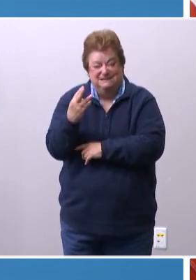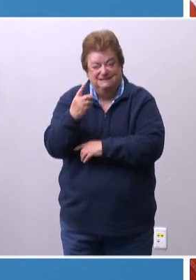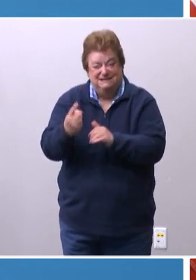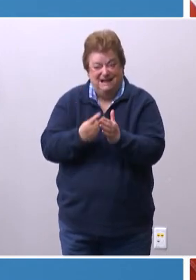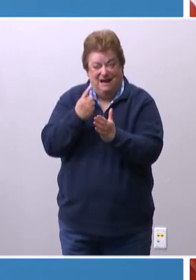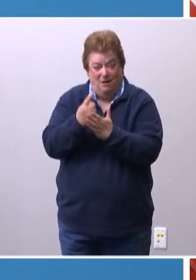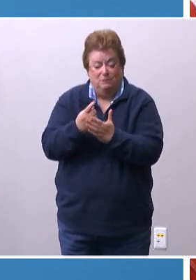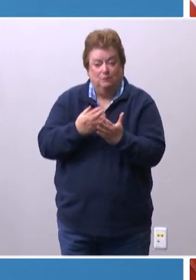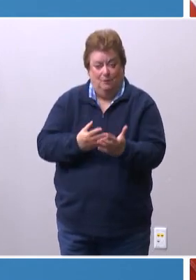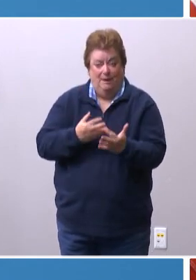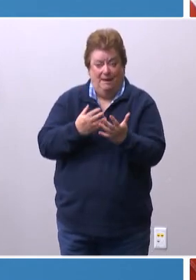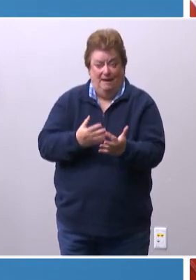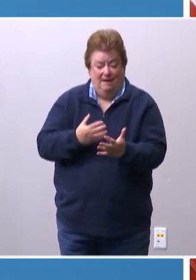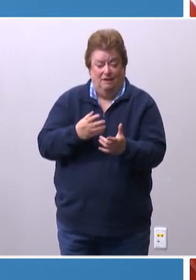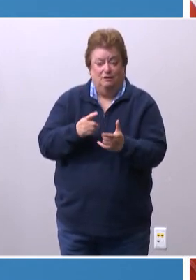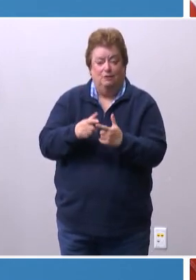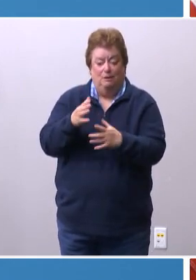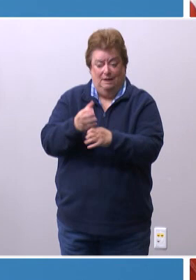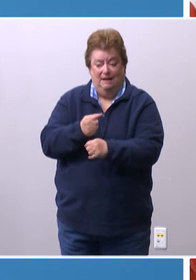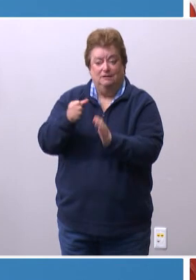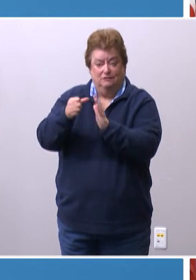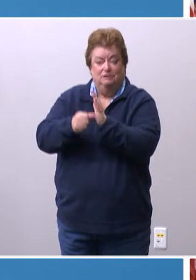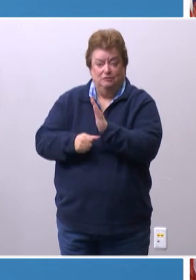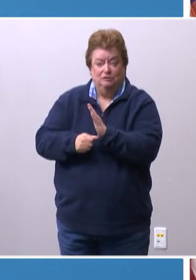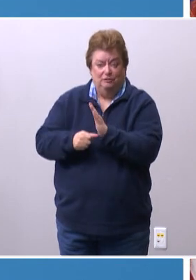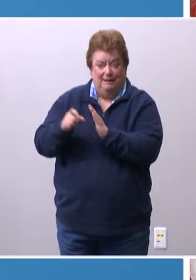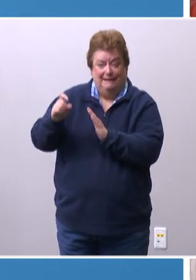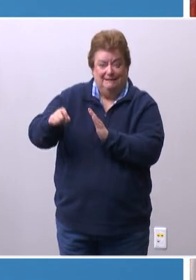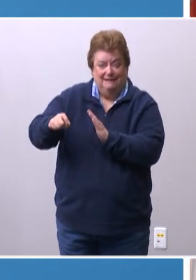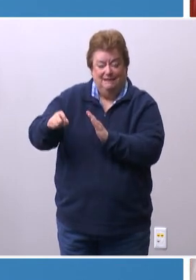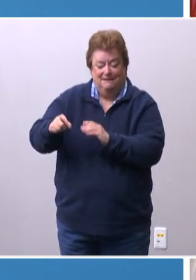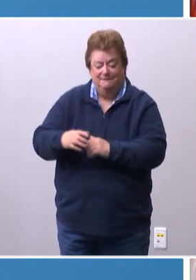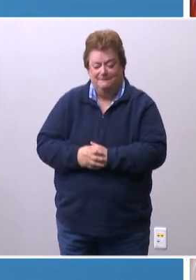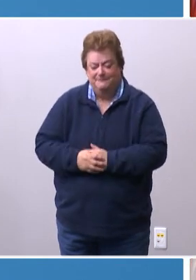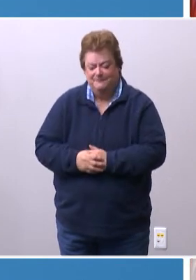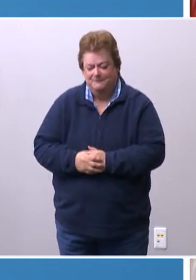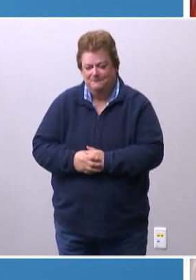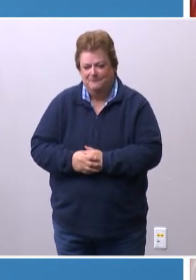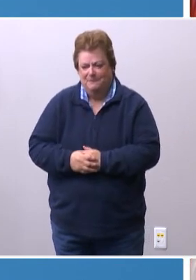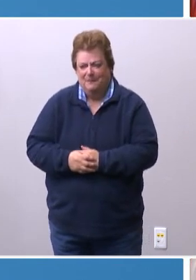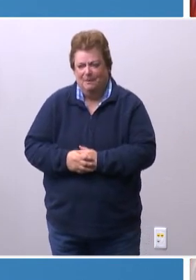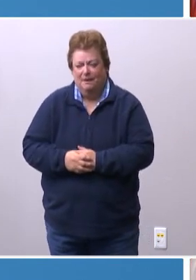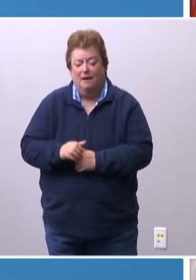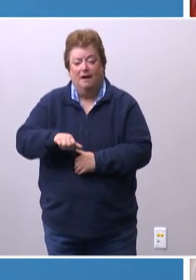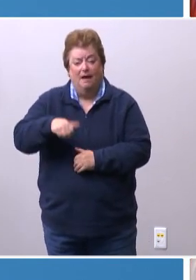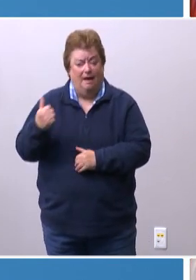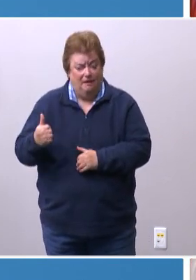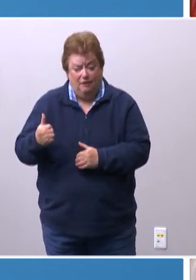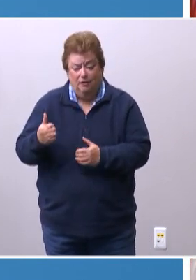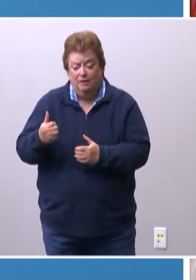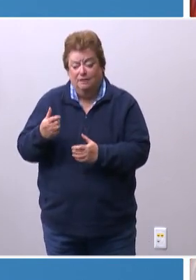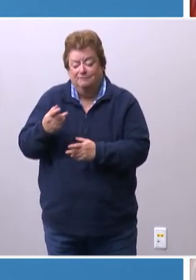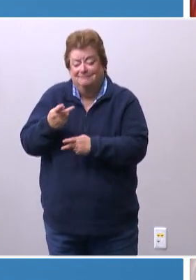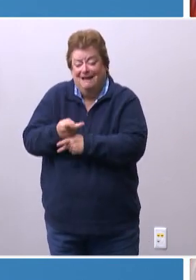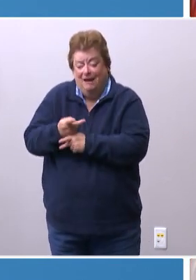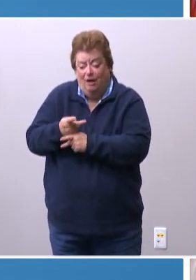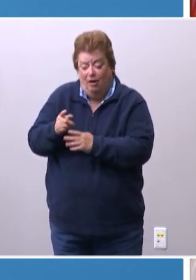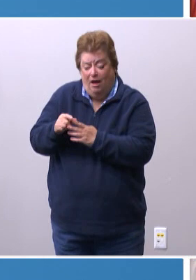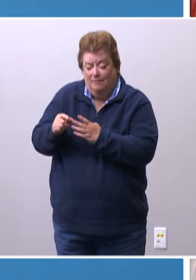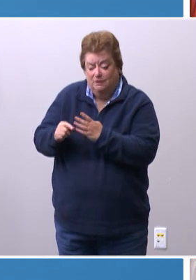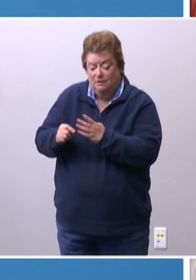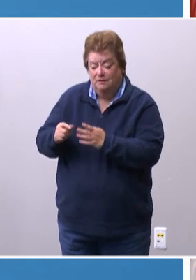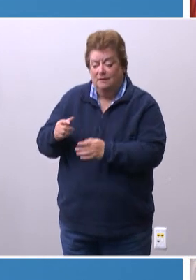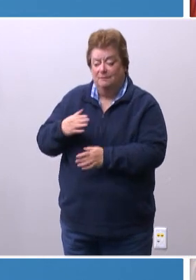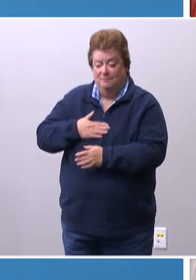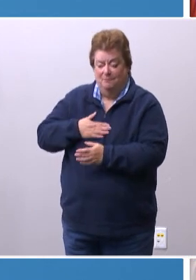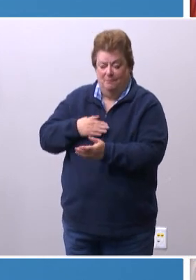hours, to get his urgently needed surgery. There was one other care option briefly considered. My friend,